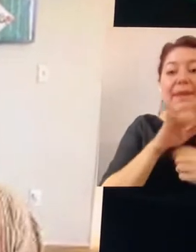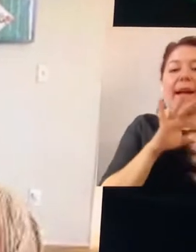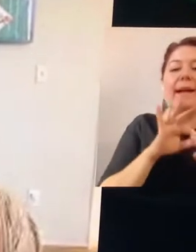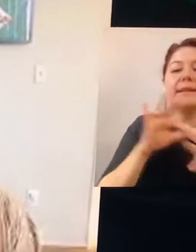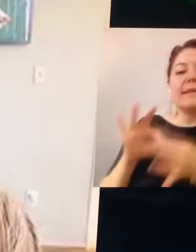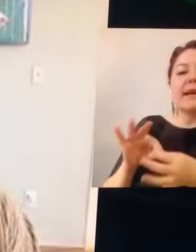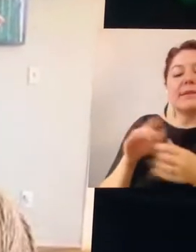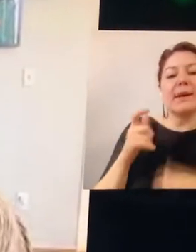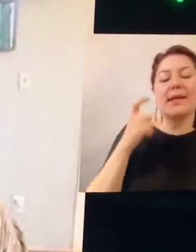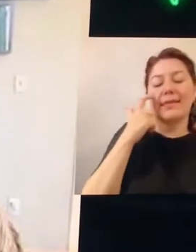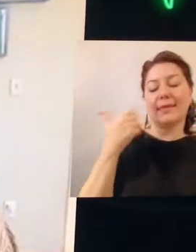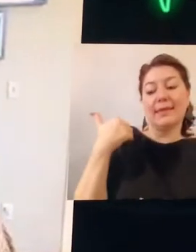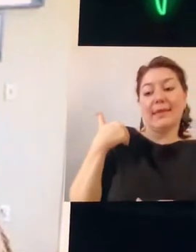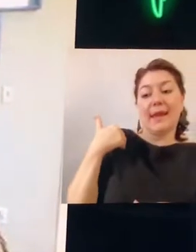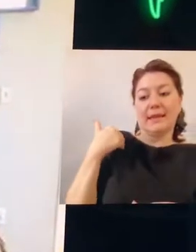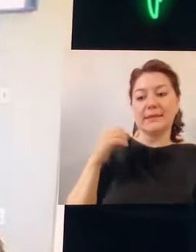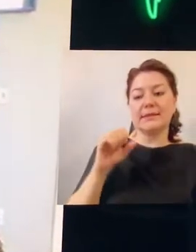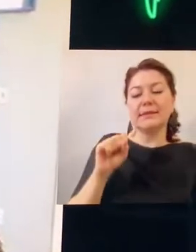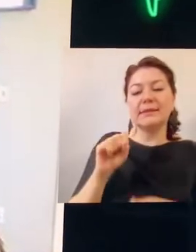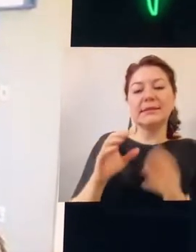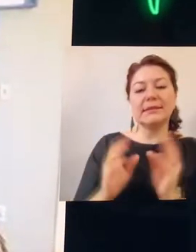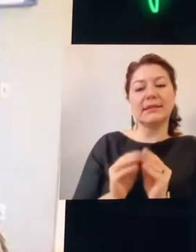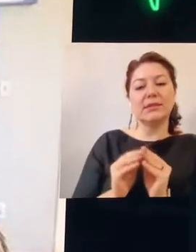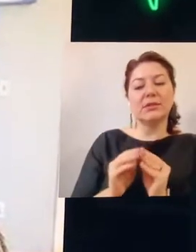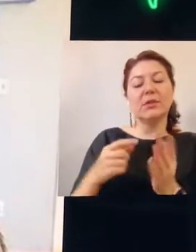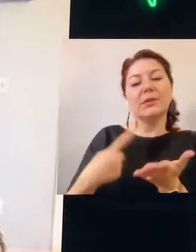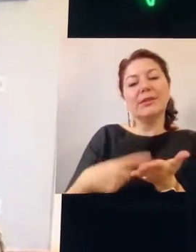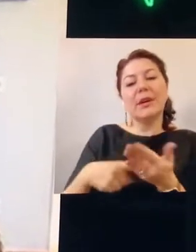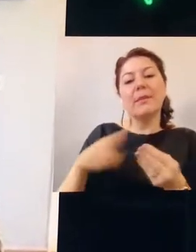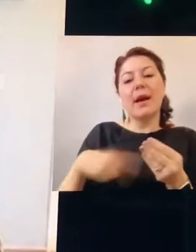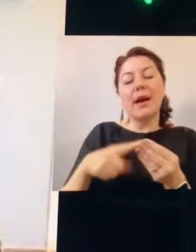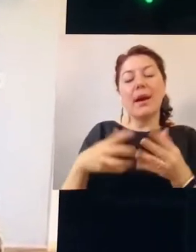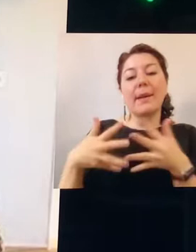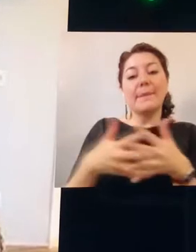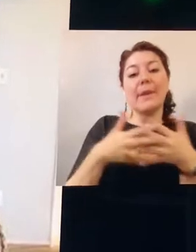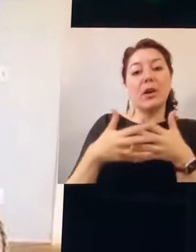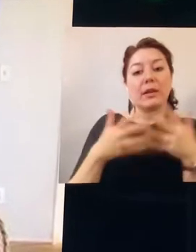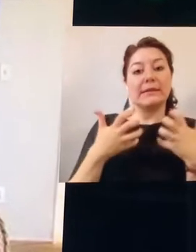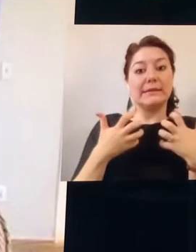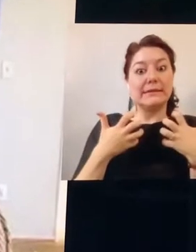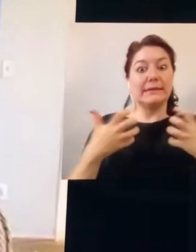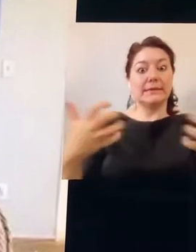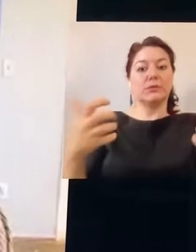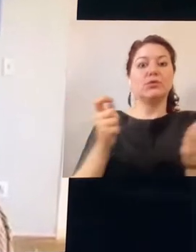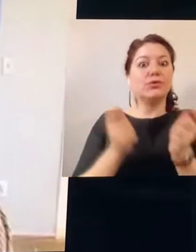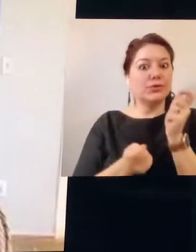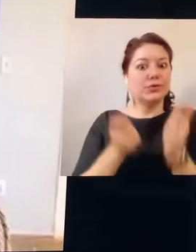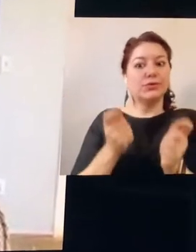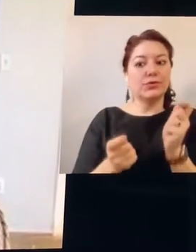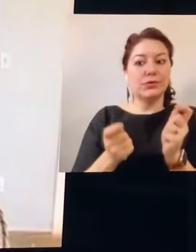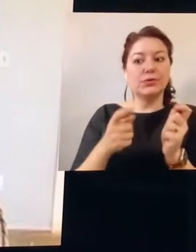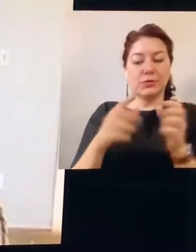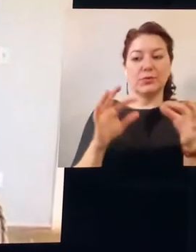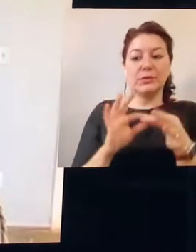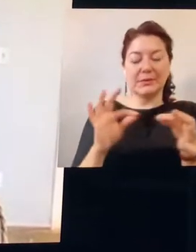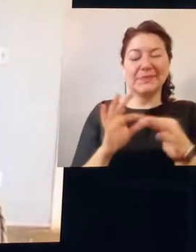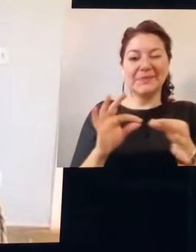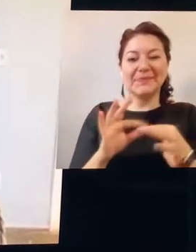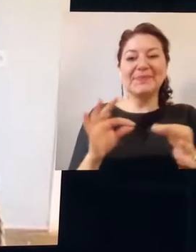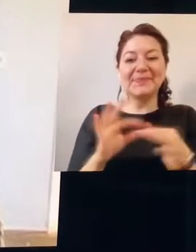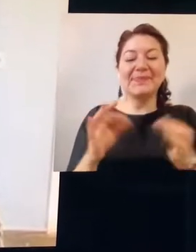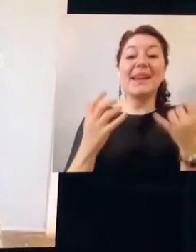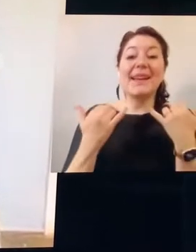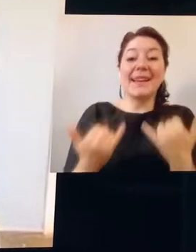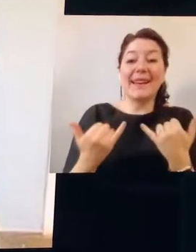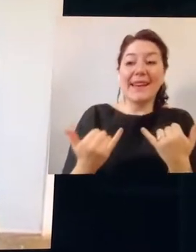about America's changing demographics, and you touched on that as well. Now the Latinx community is roughly 20% of the